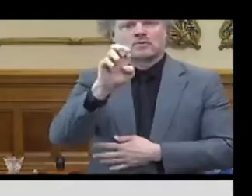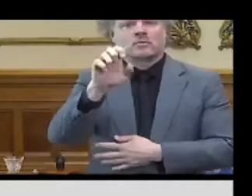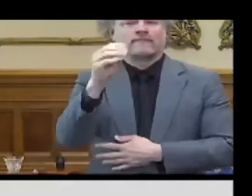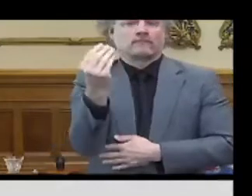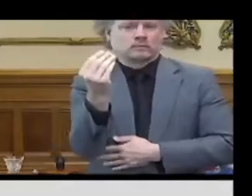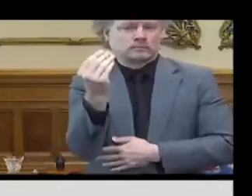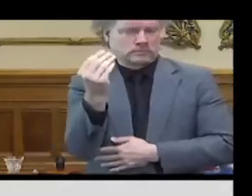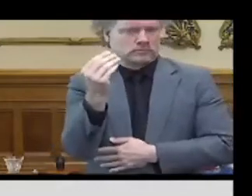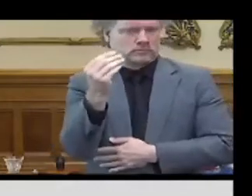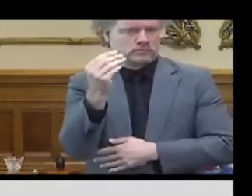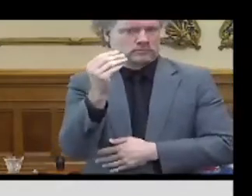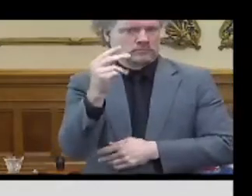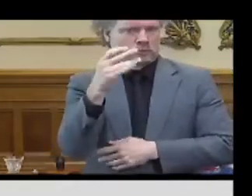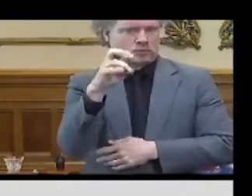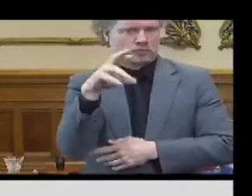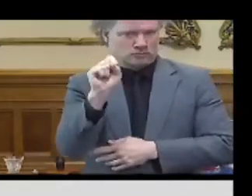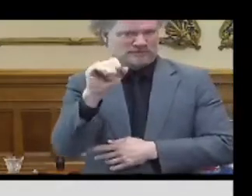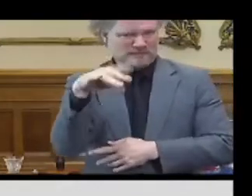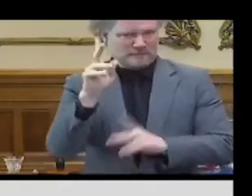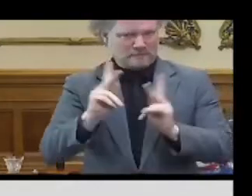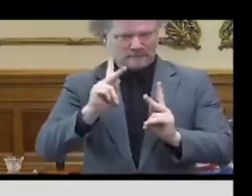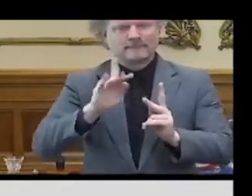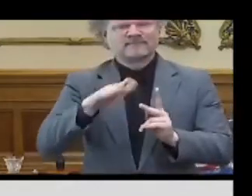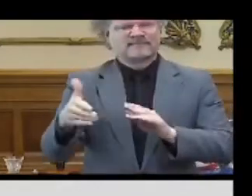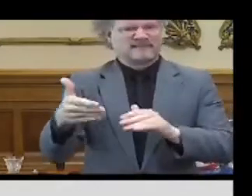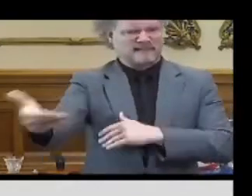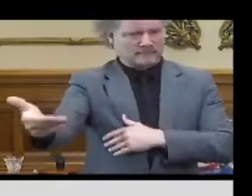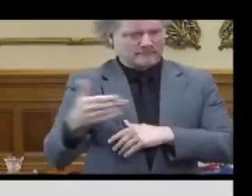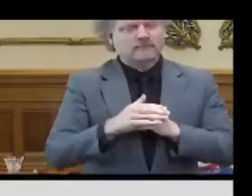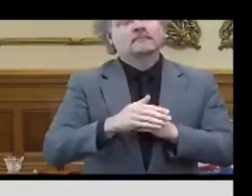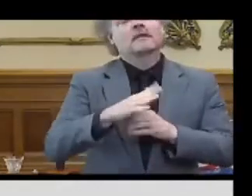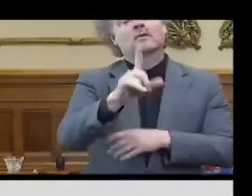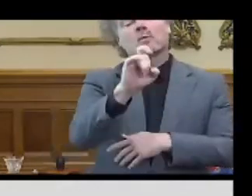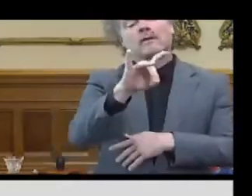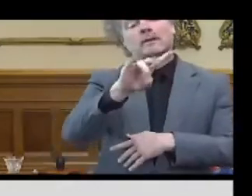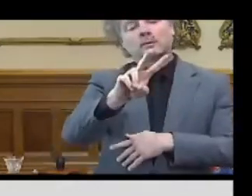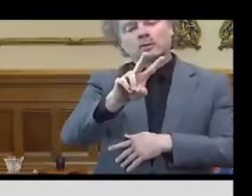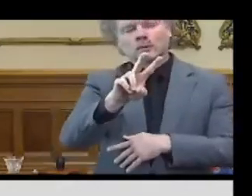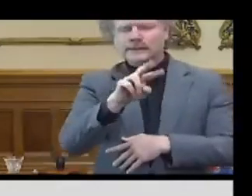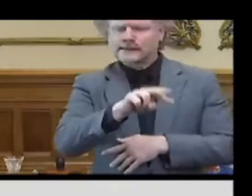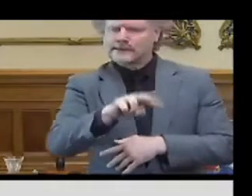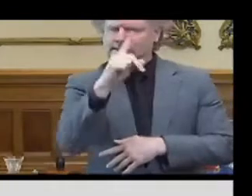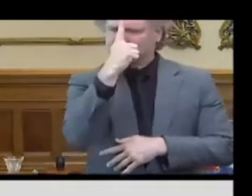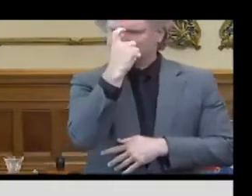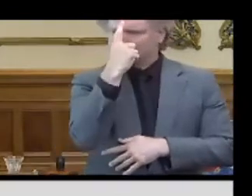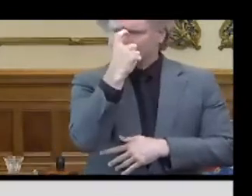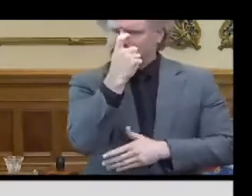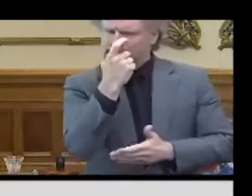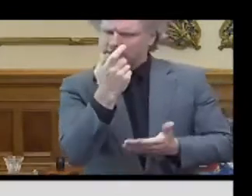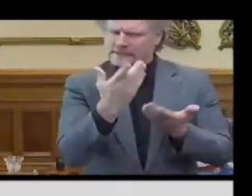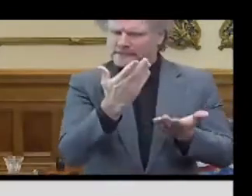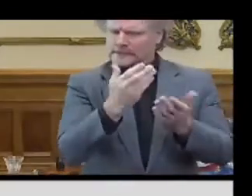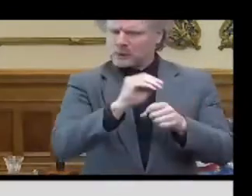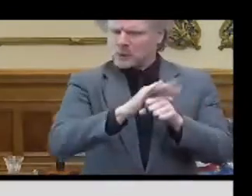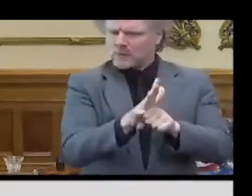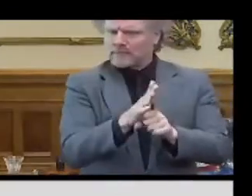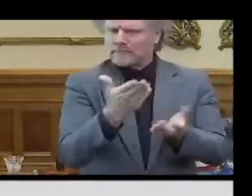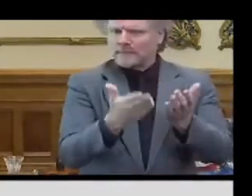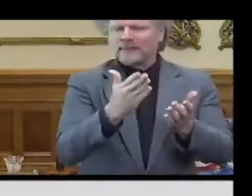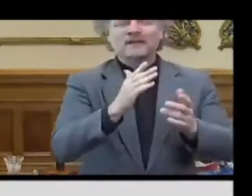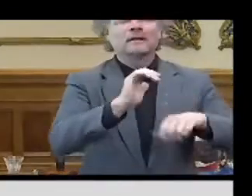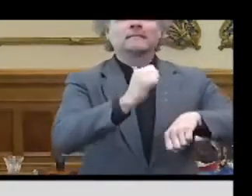2,214 Hoosiers have died of COVID-19, and another 182 are believed to have died of this disease based on their